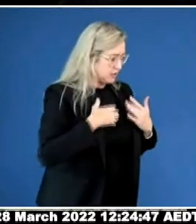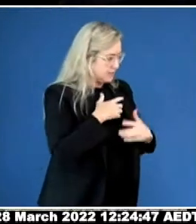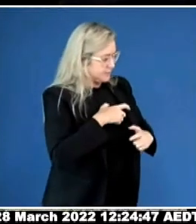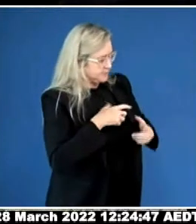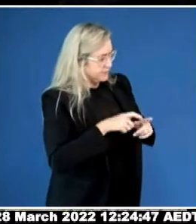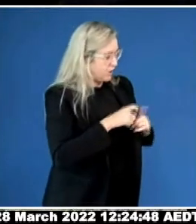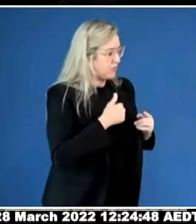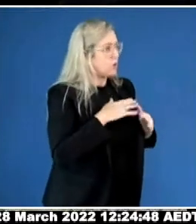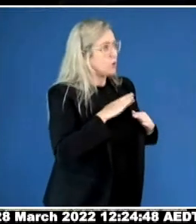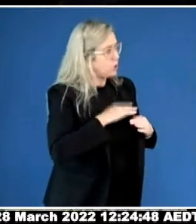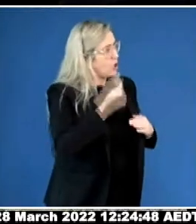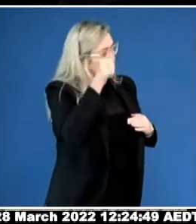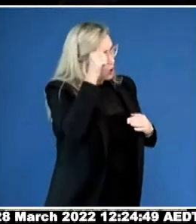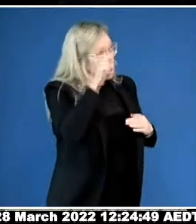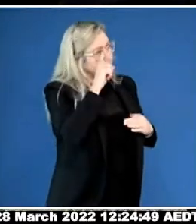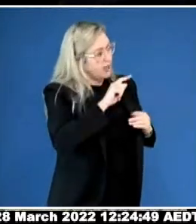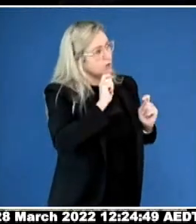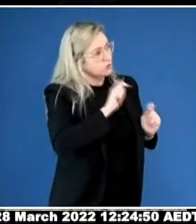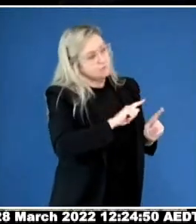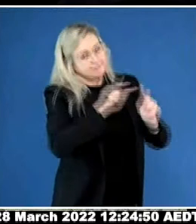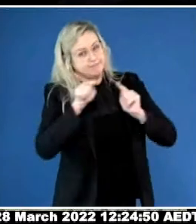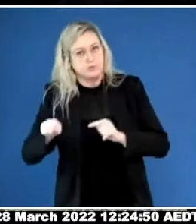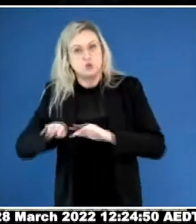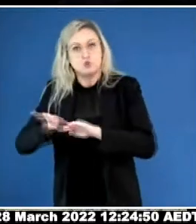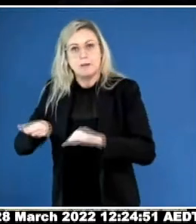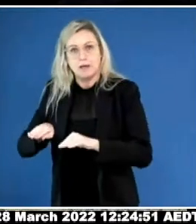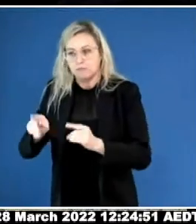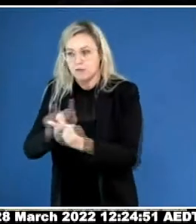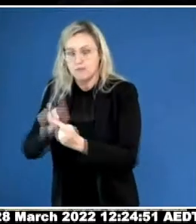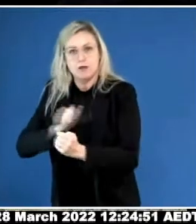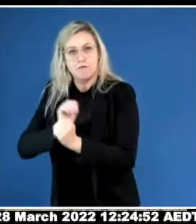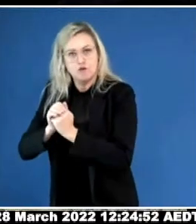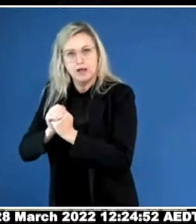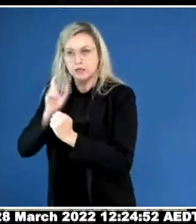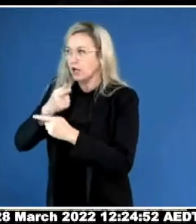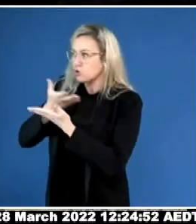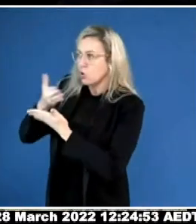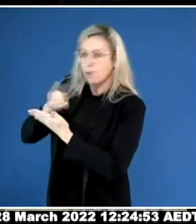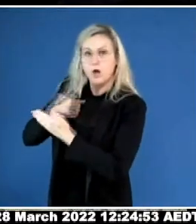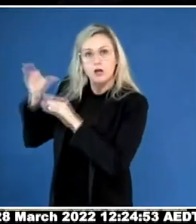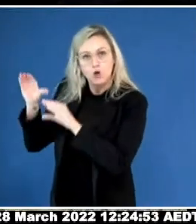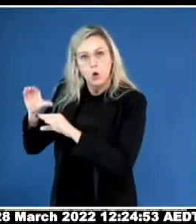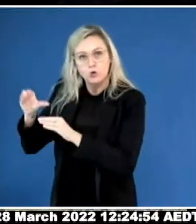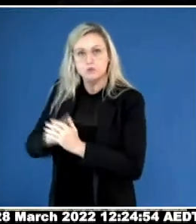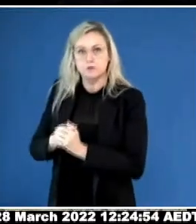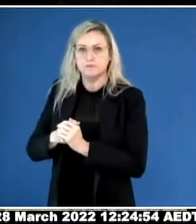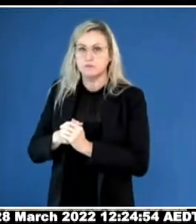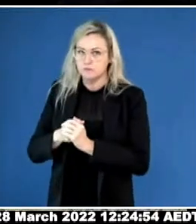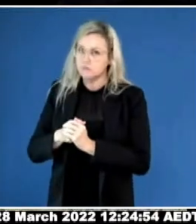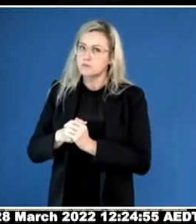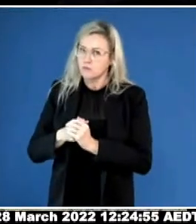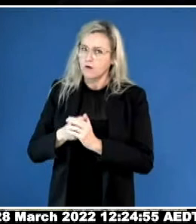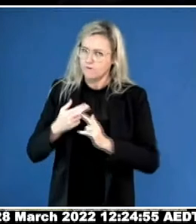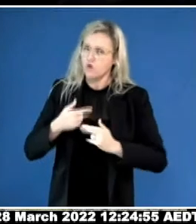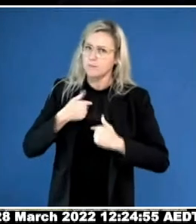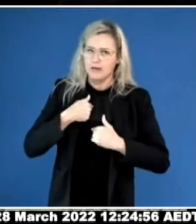chat with my coach afterwards. You know, continuing to find ways to connect with the world around you was really vital